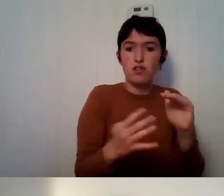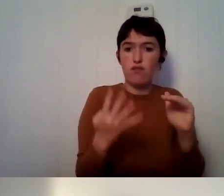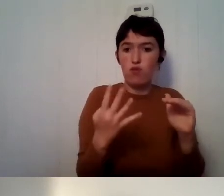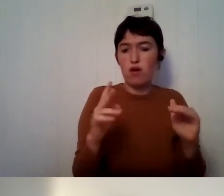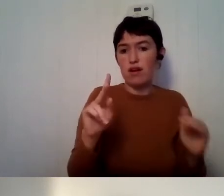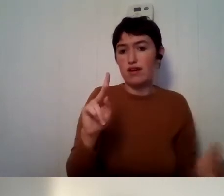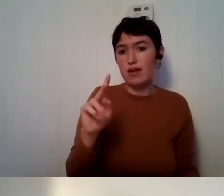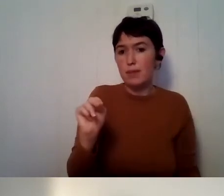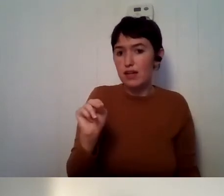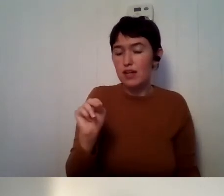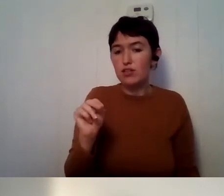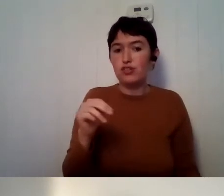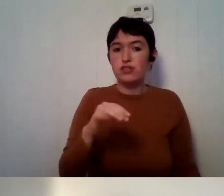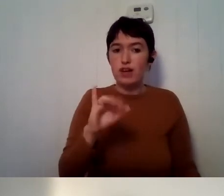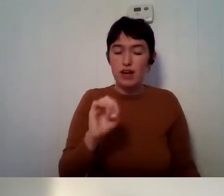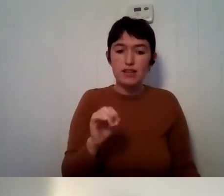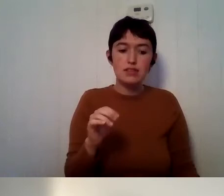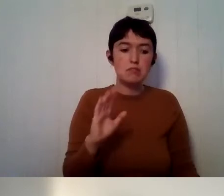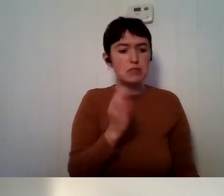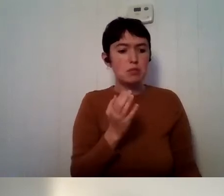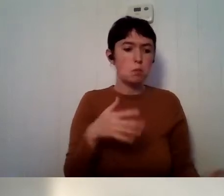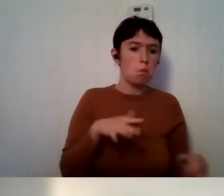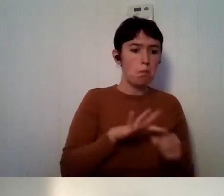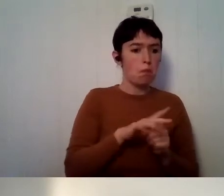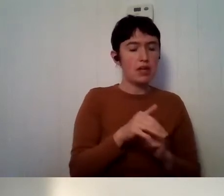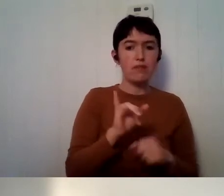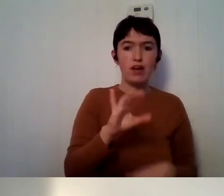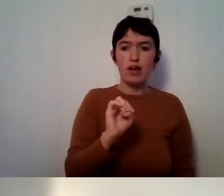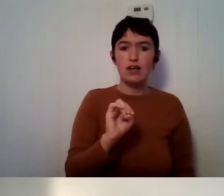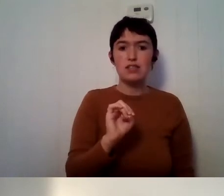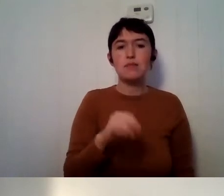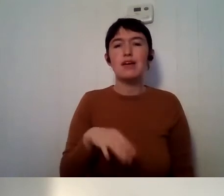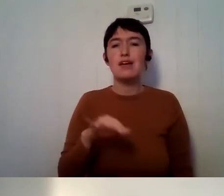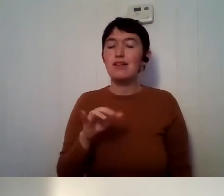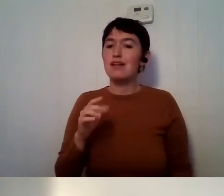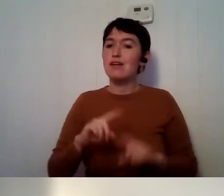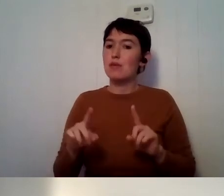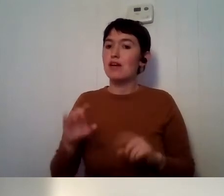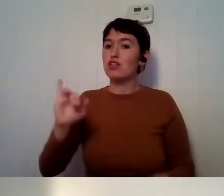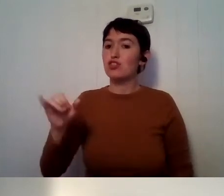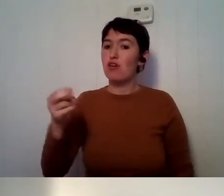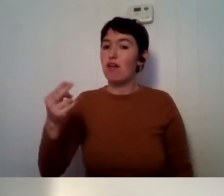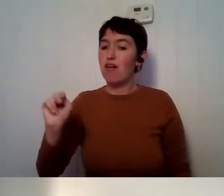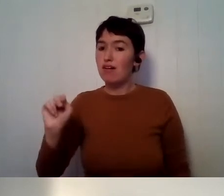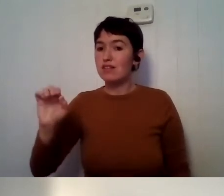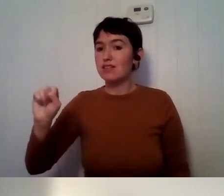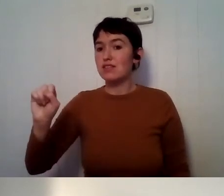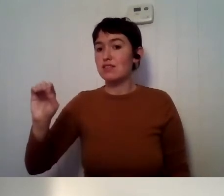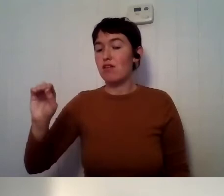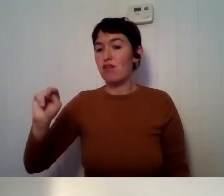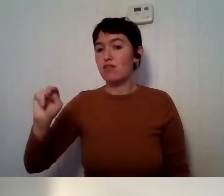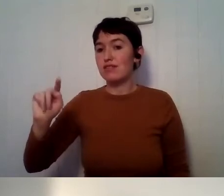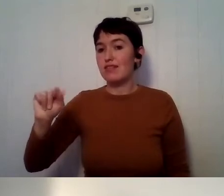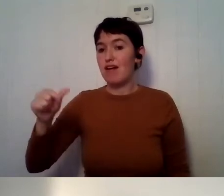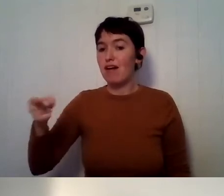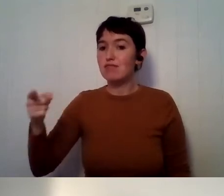have plenty of ice. But as John Sontag from NASA said, ice that we recorded then, the data showed that ice was melting